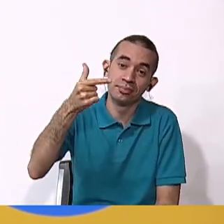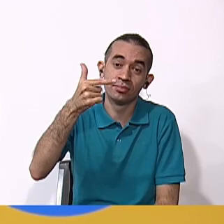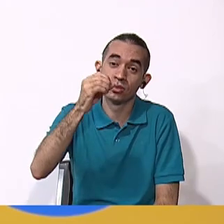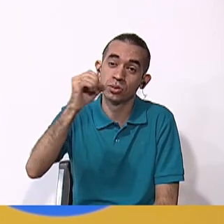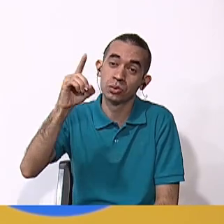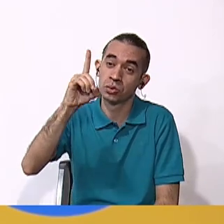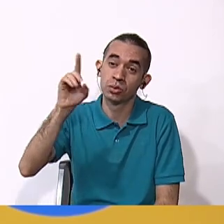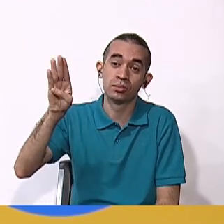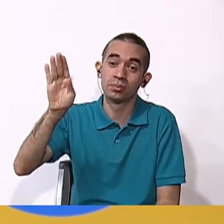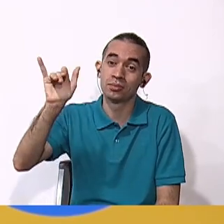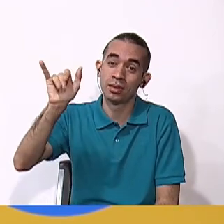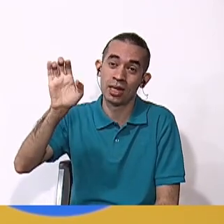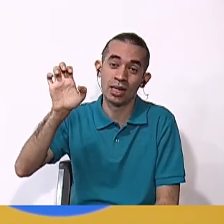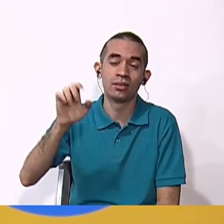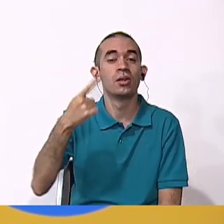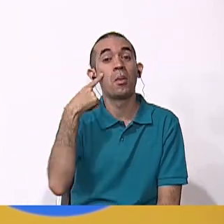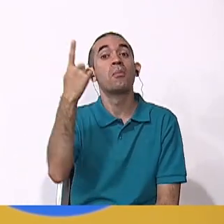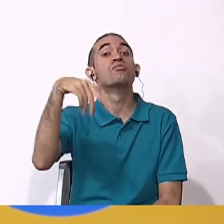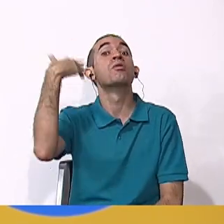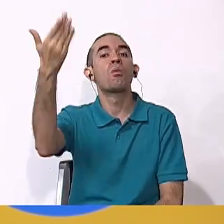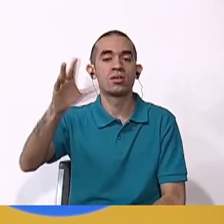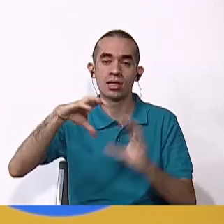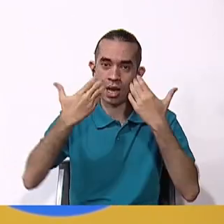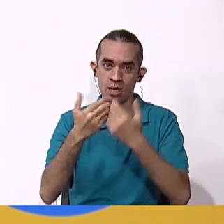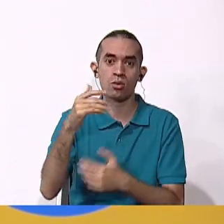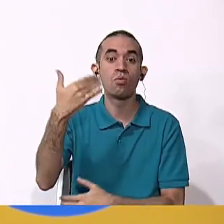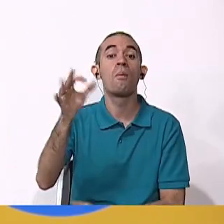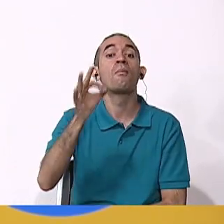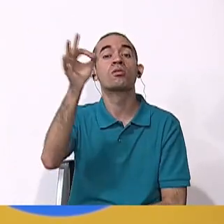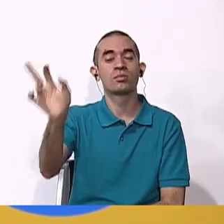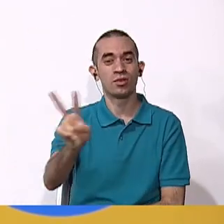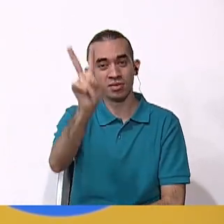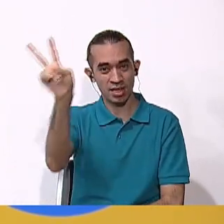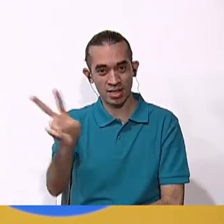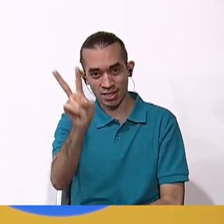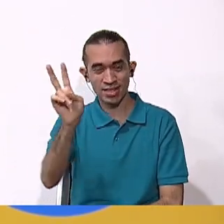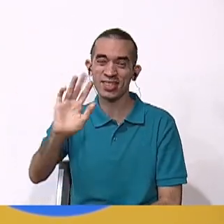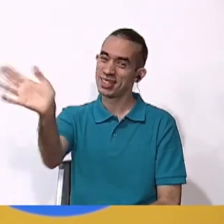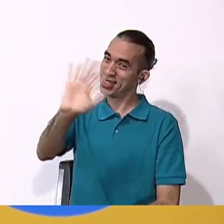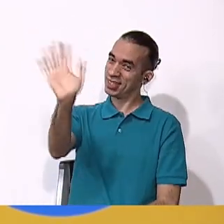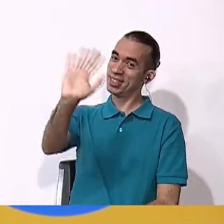goodbye. See you next class on Friday.